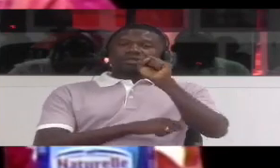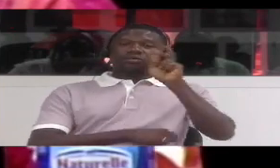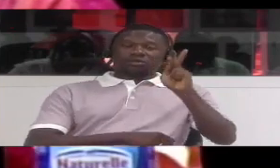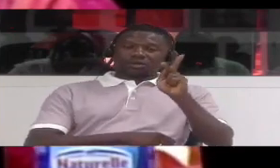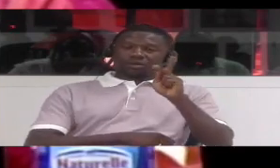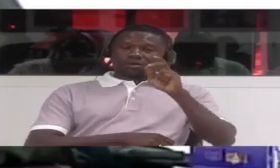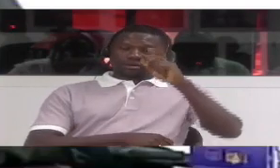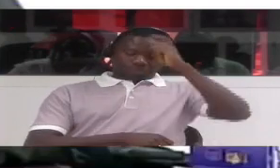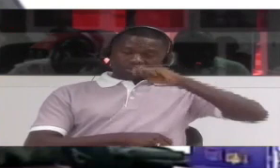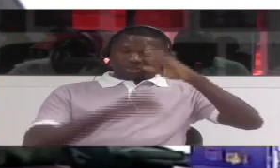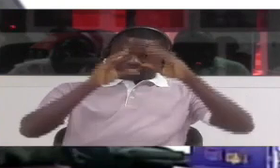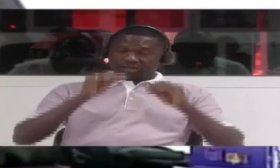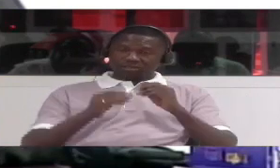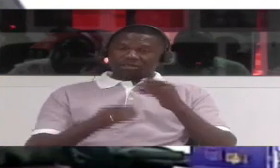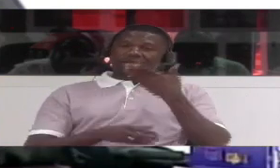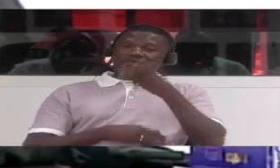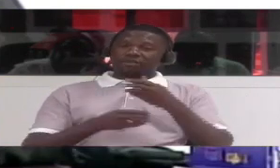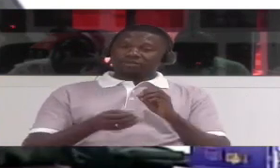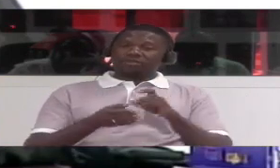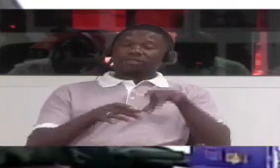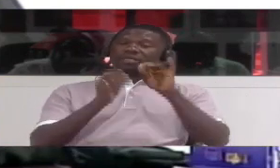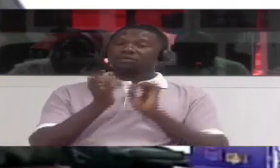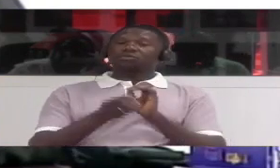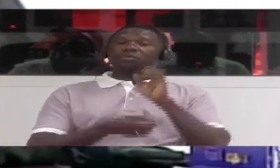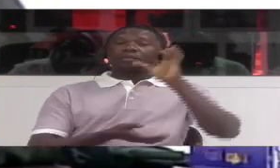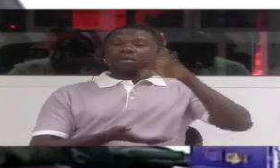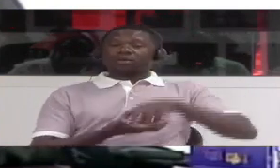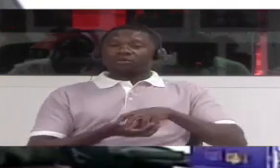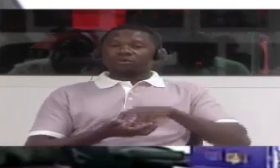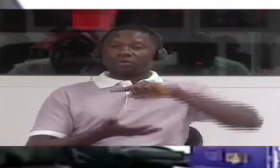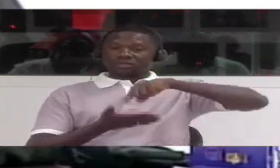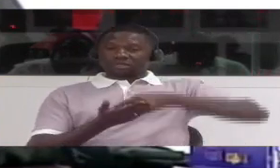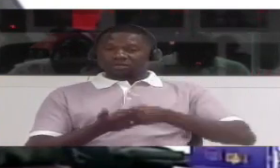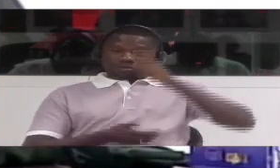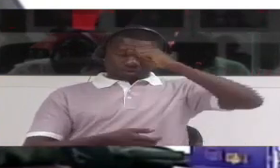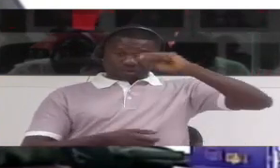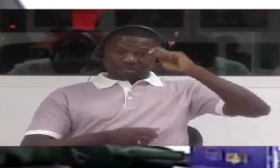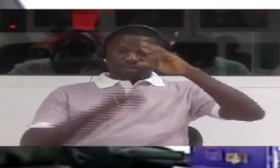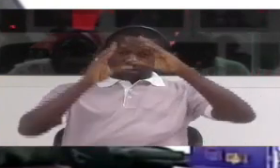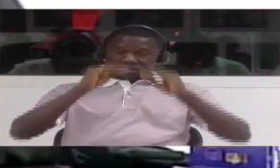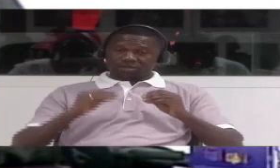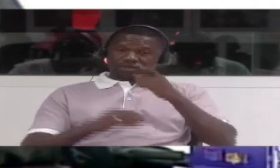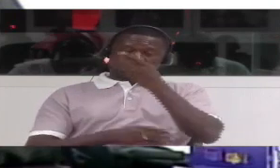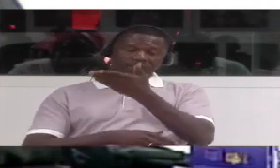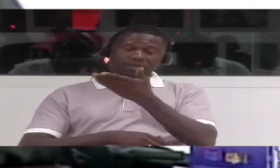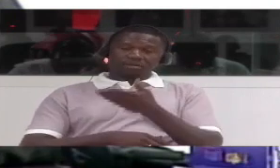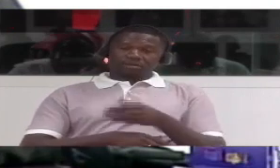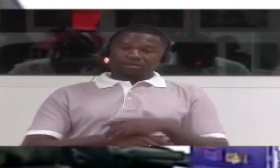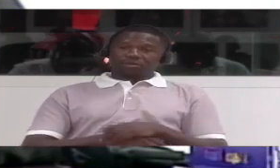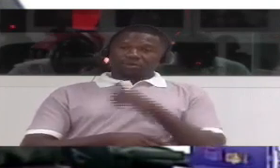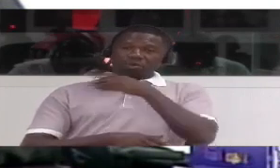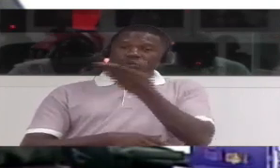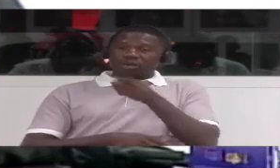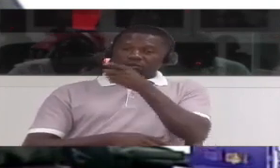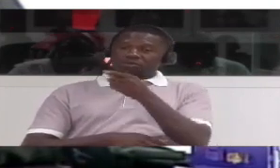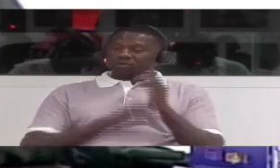Station. Thereafter, you were taken to Banjul, to Central Police Station, where you slept,